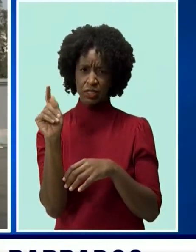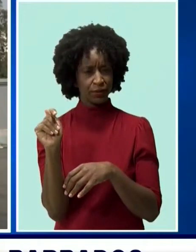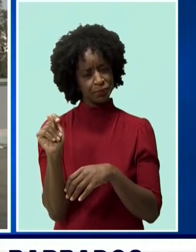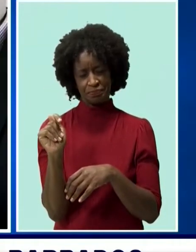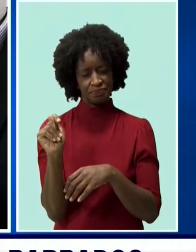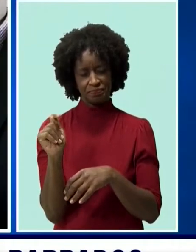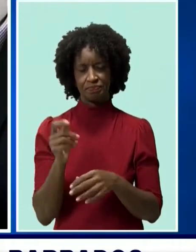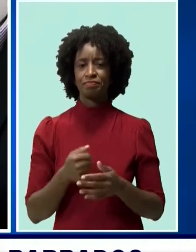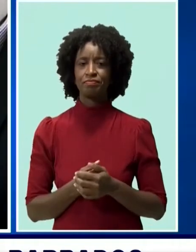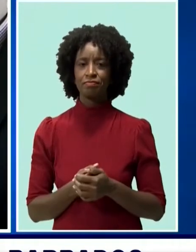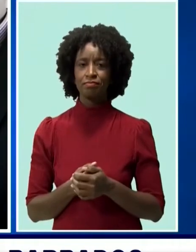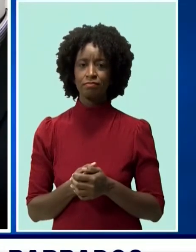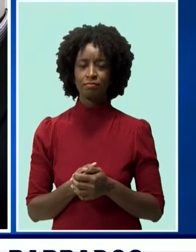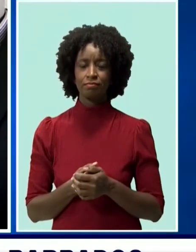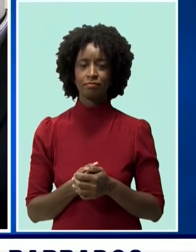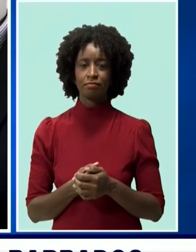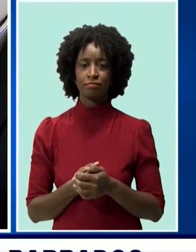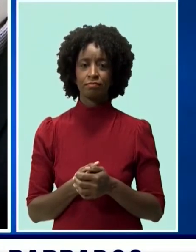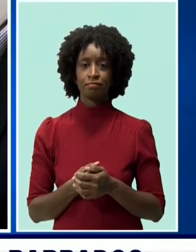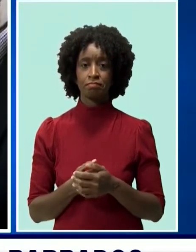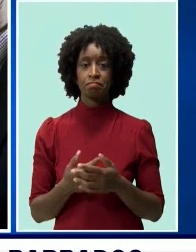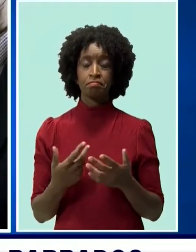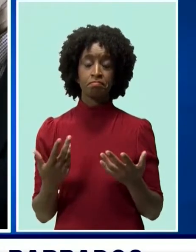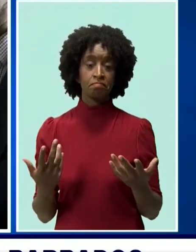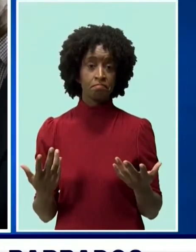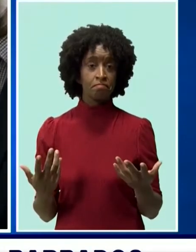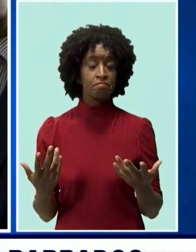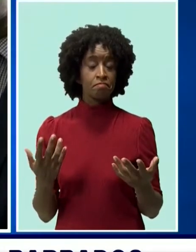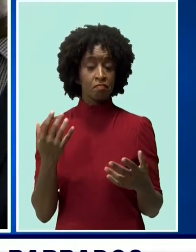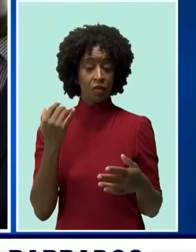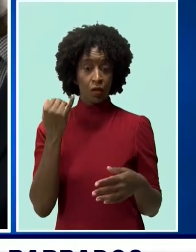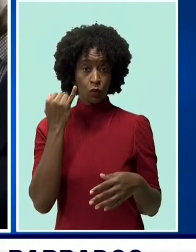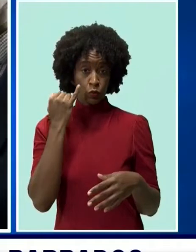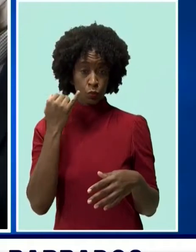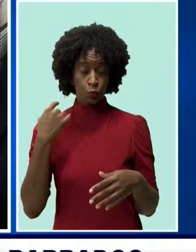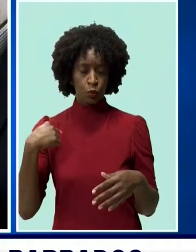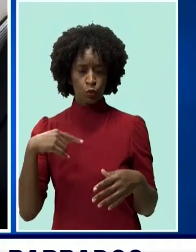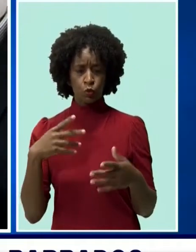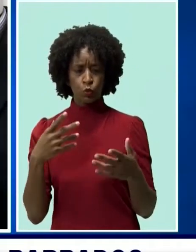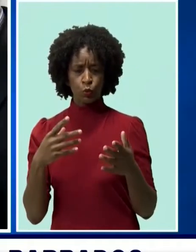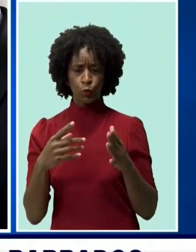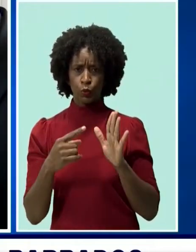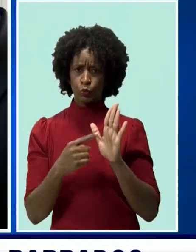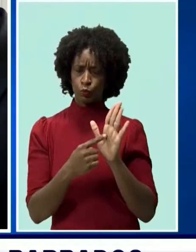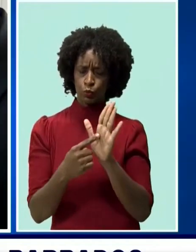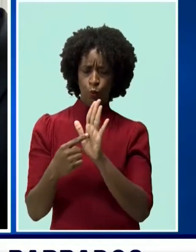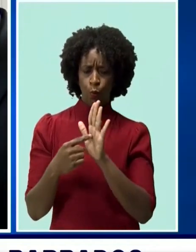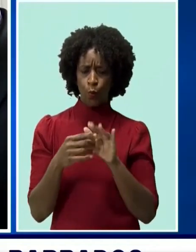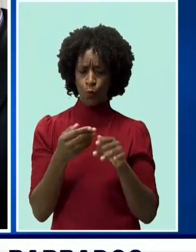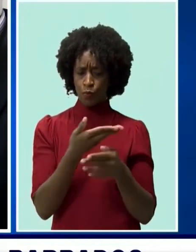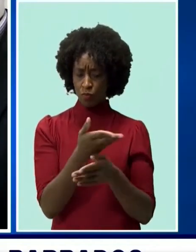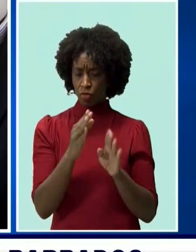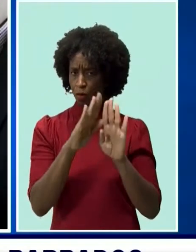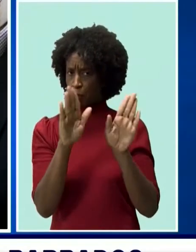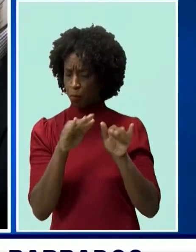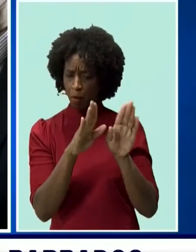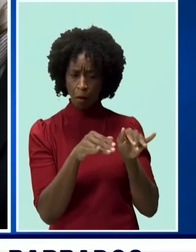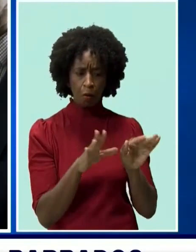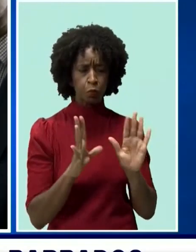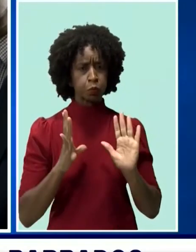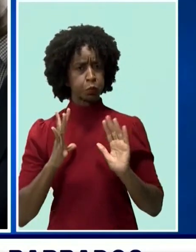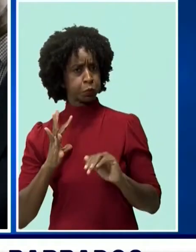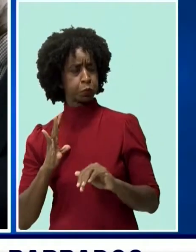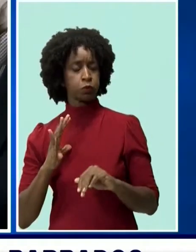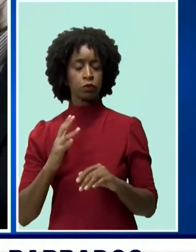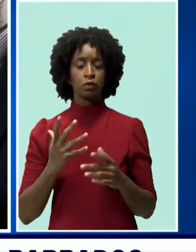for this country and for the Caribbean. And if we can show that this is a success and make this a success story, and then these people make a